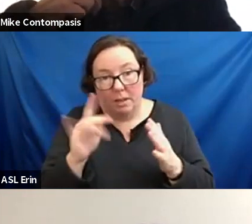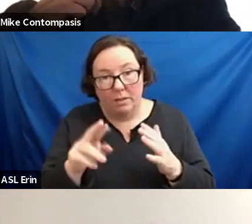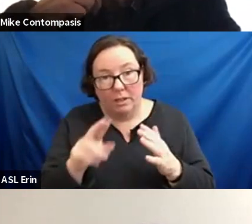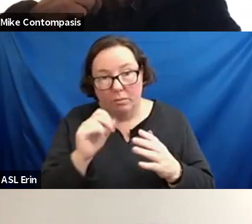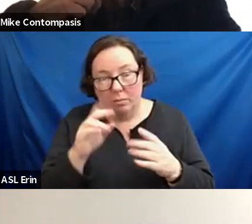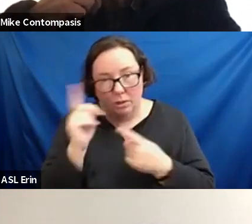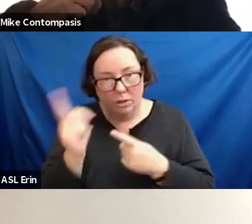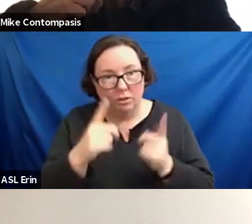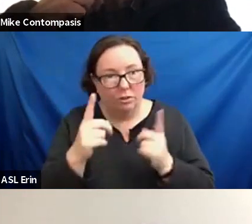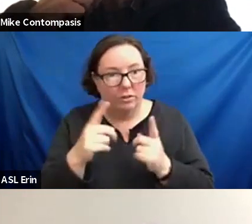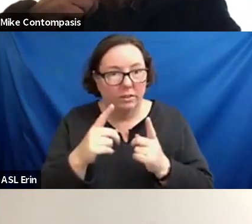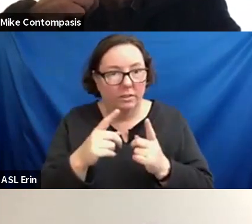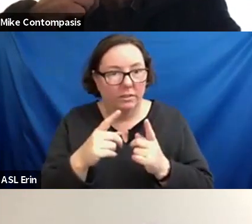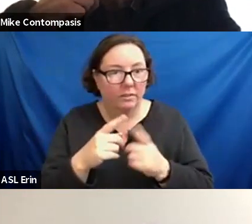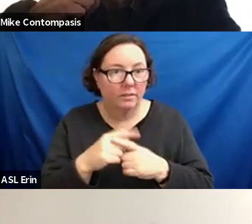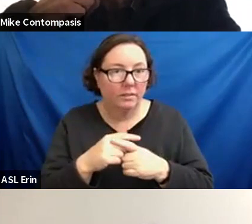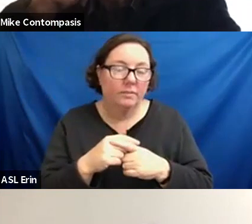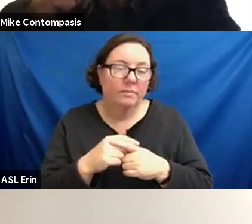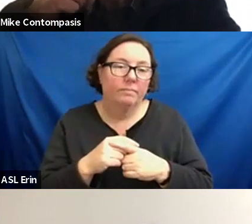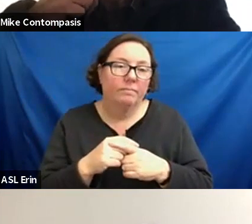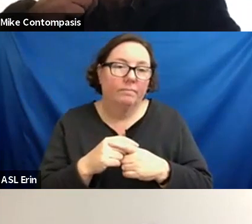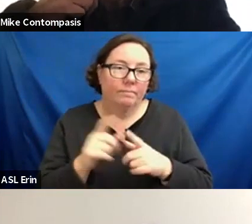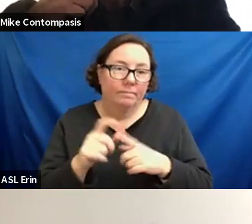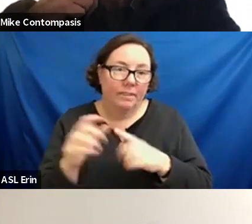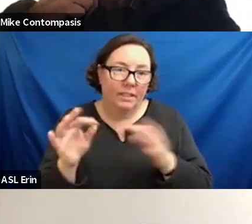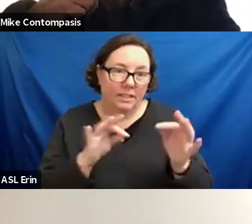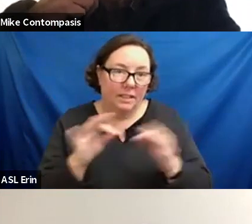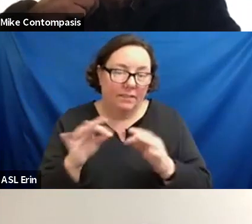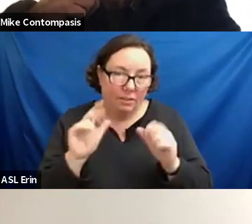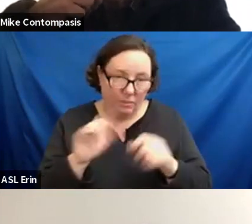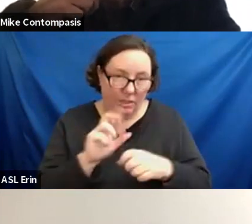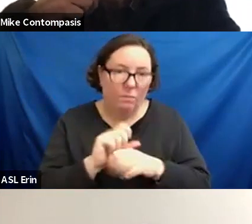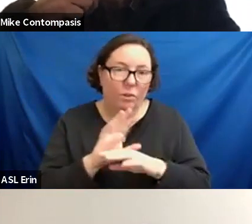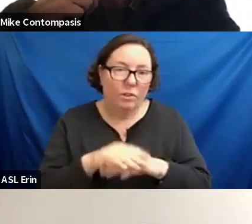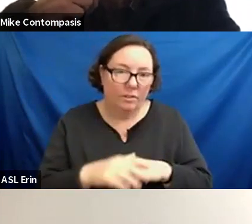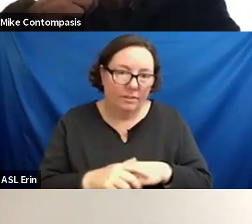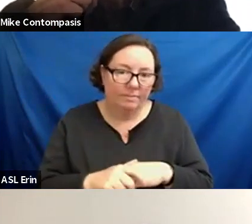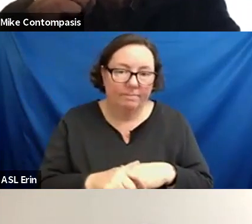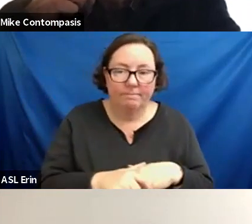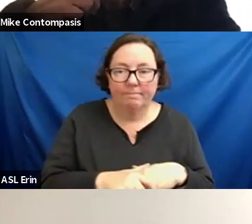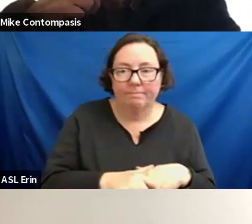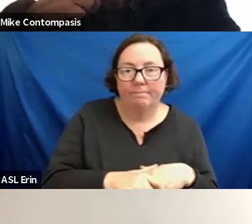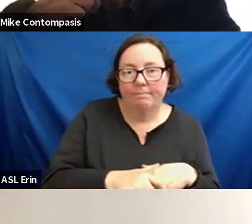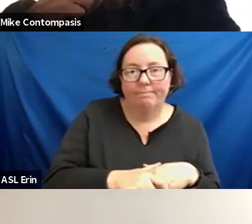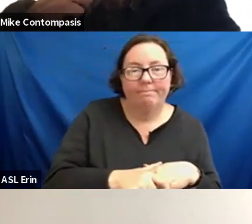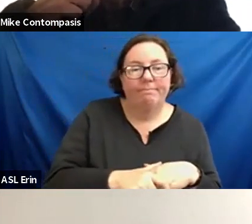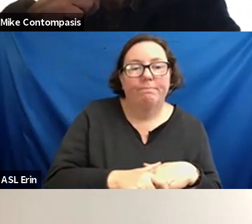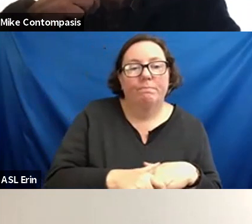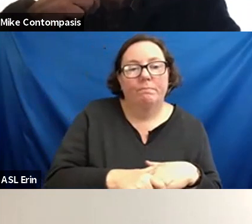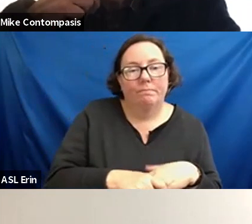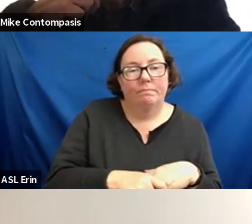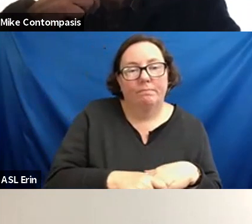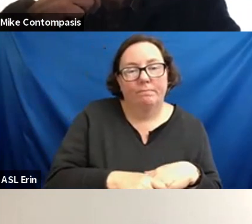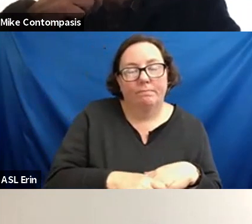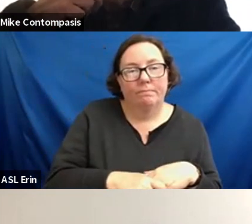on a definition that we can work towards. So just wanted to put that